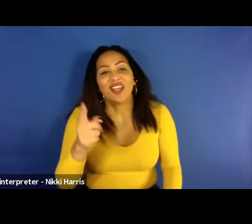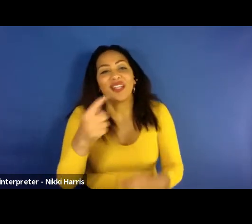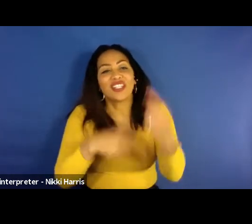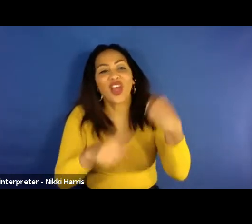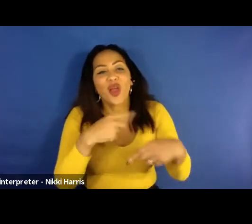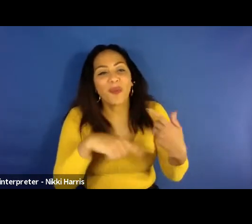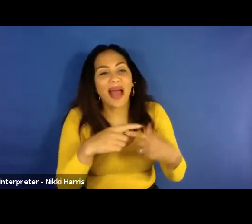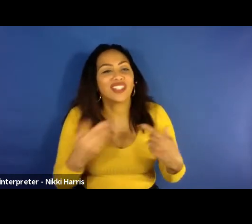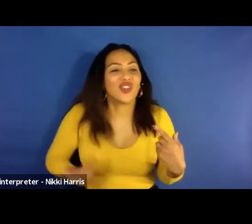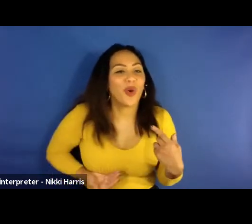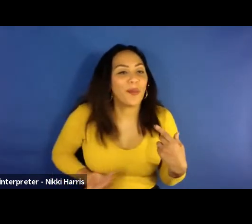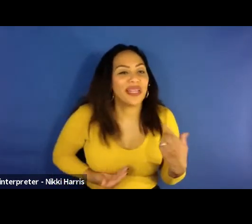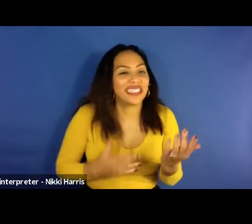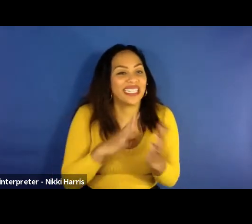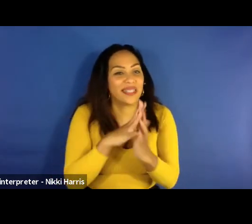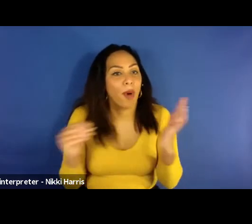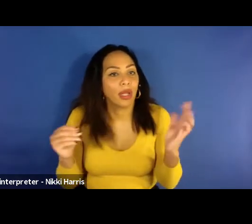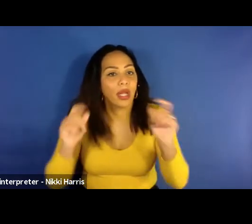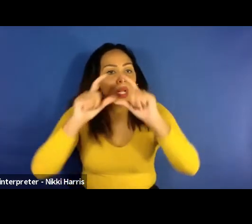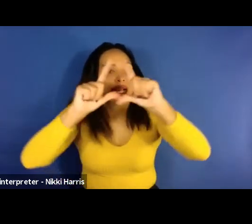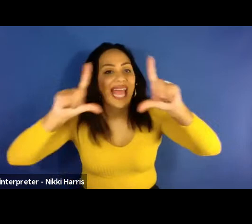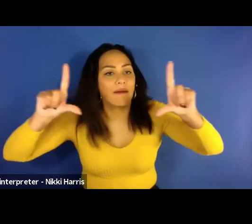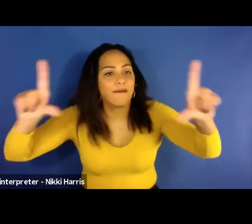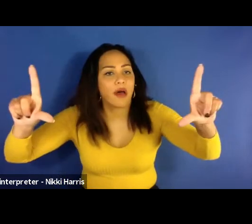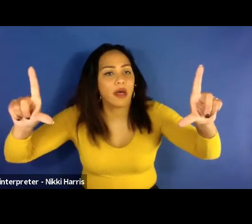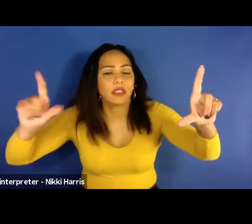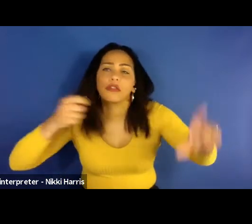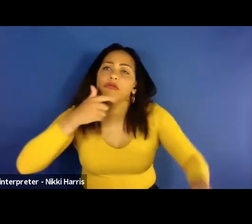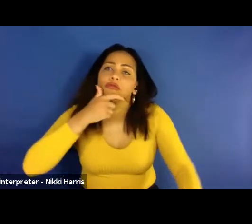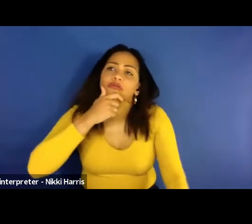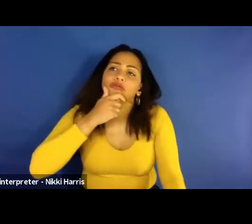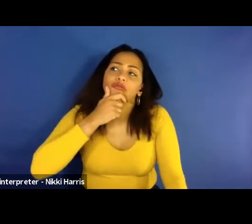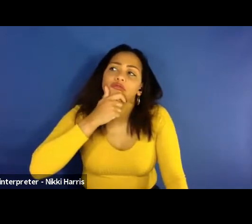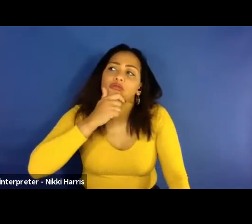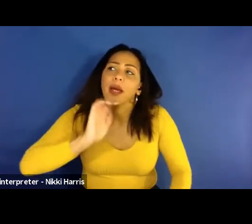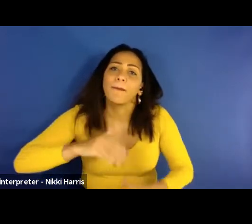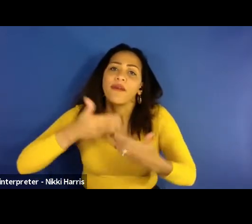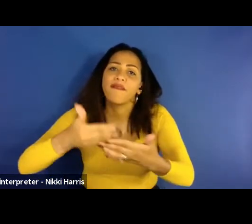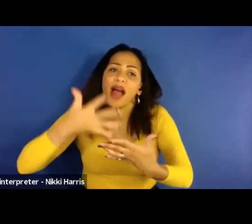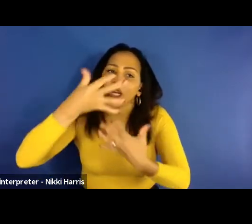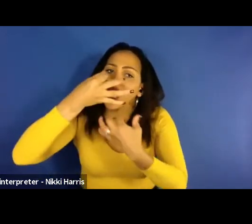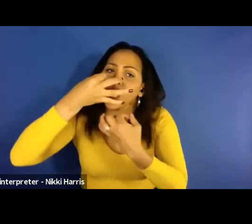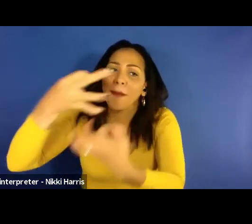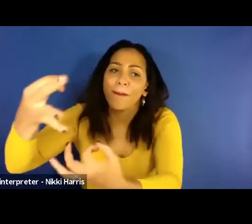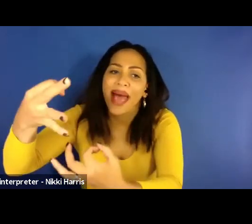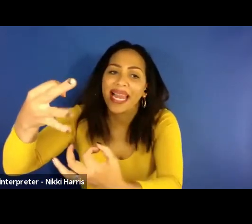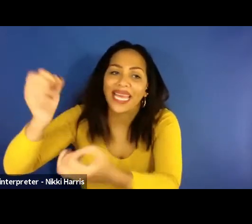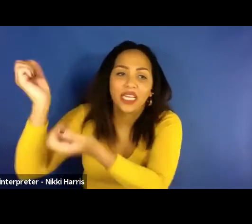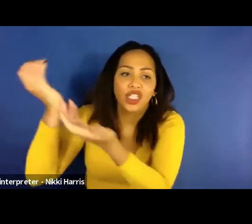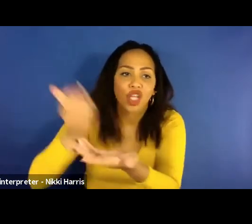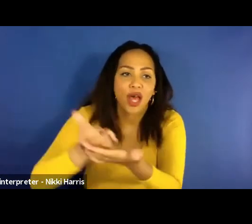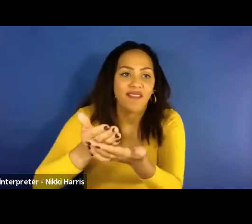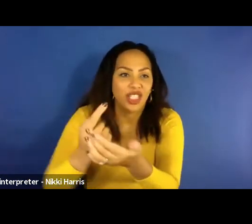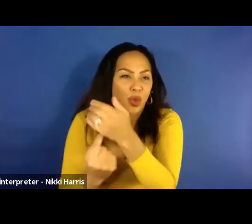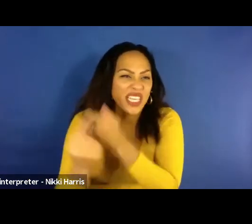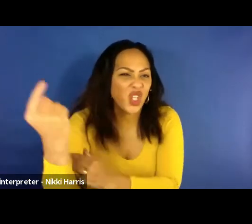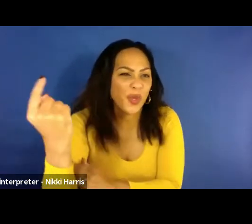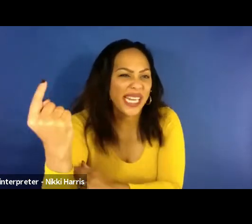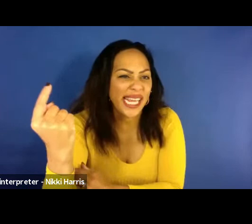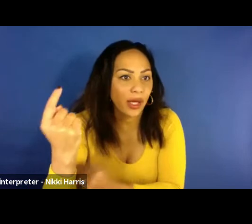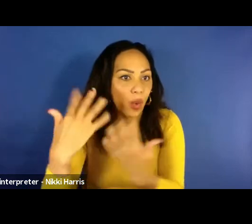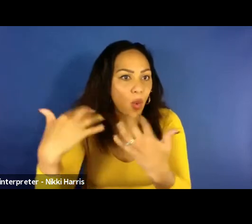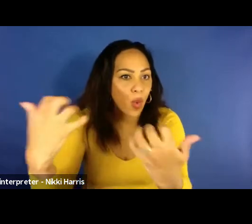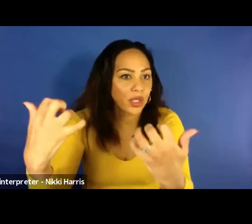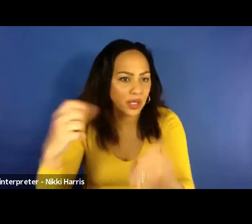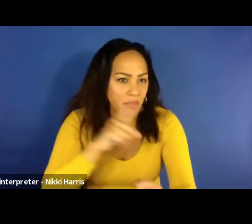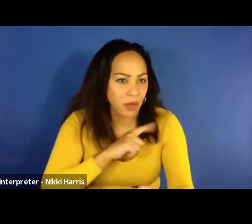looking at how you can provide a really compelling service to a niche audience, because ultimately you understand who that audience